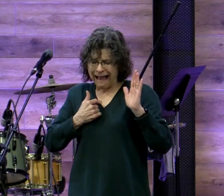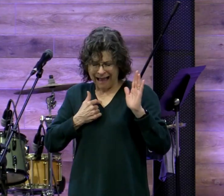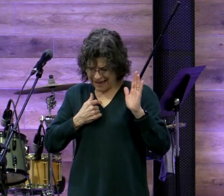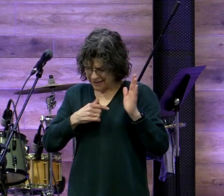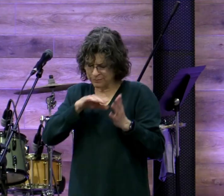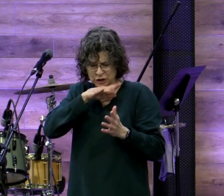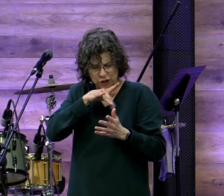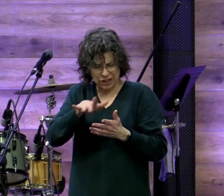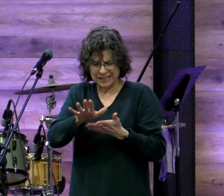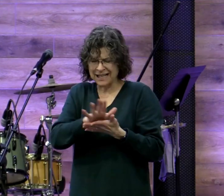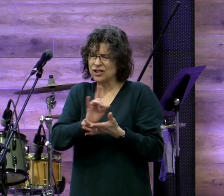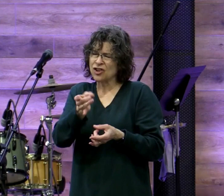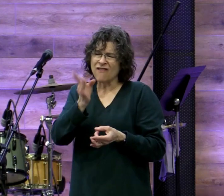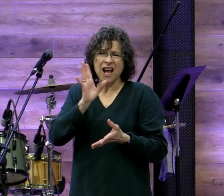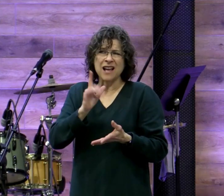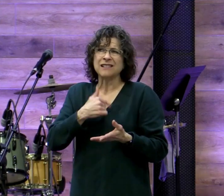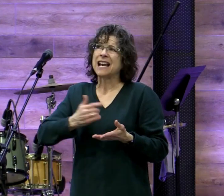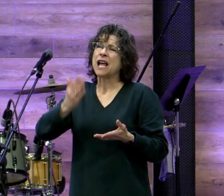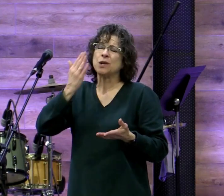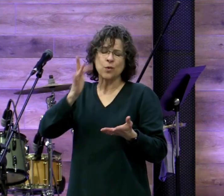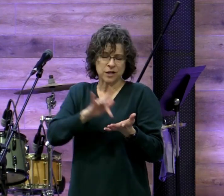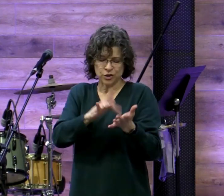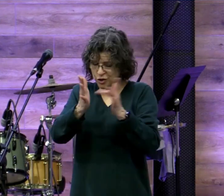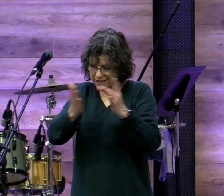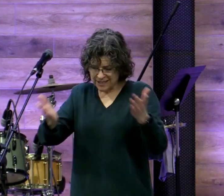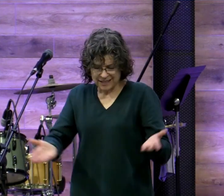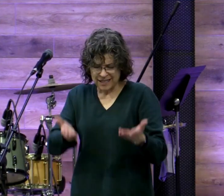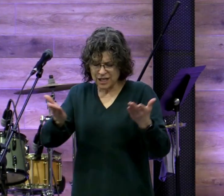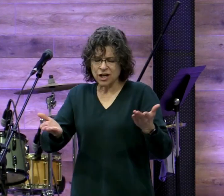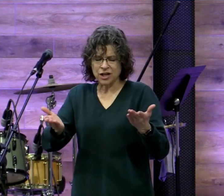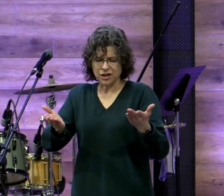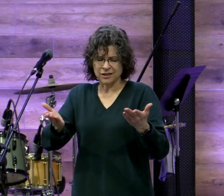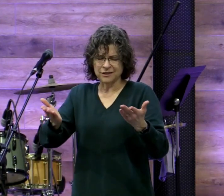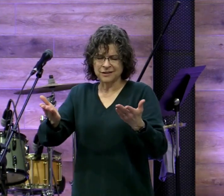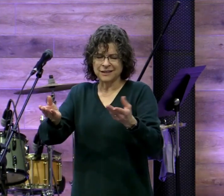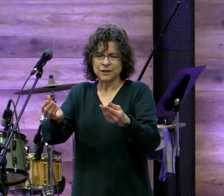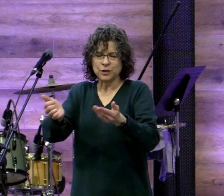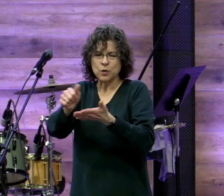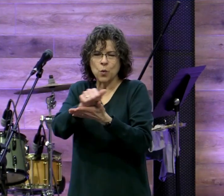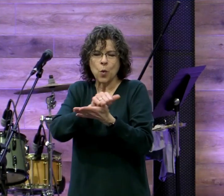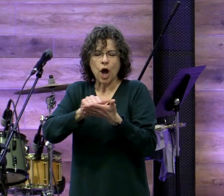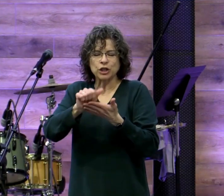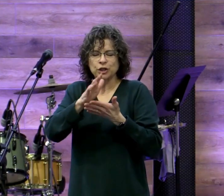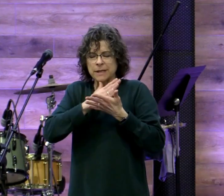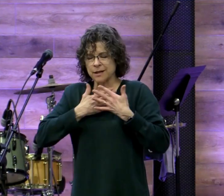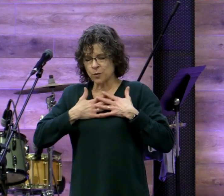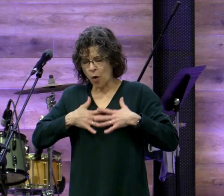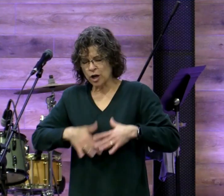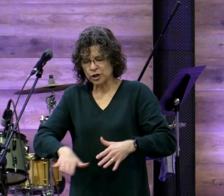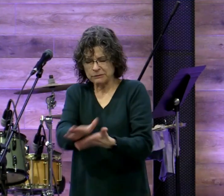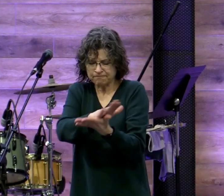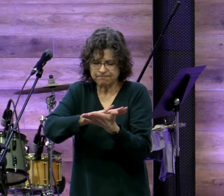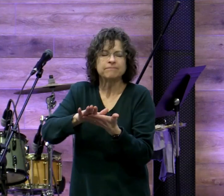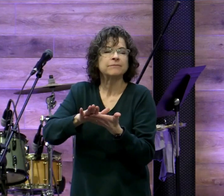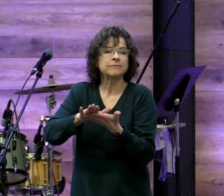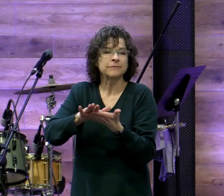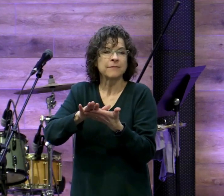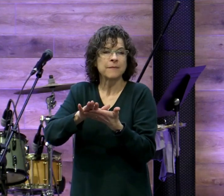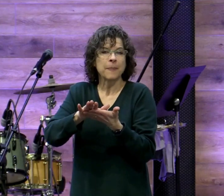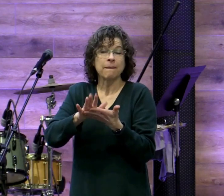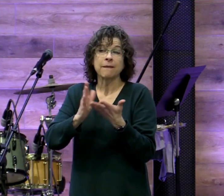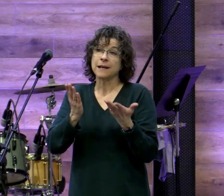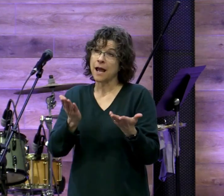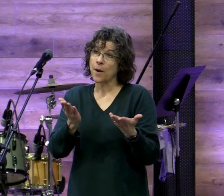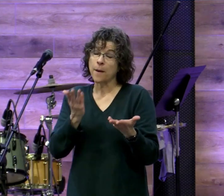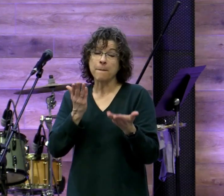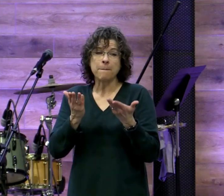God, but Jesus has come so that you could be washed and made new and brought near as a radiant bride. Now, guys, you might struggle to get